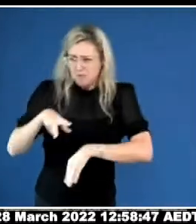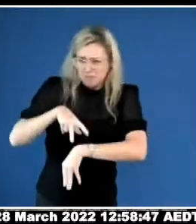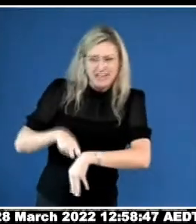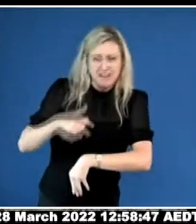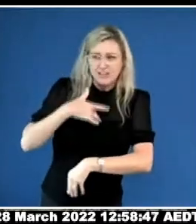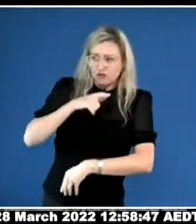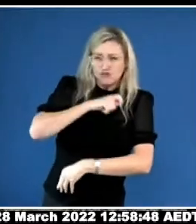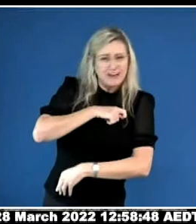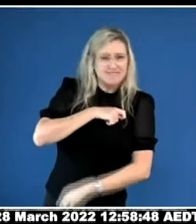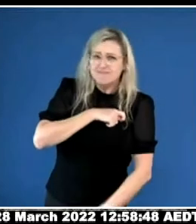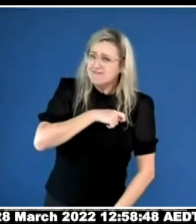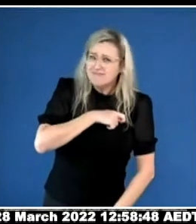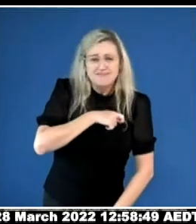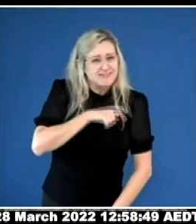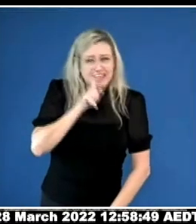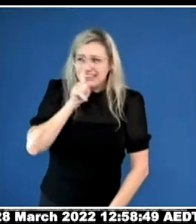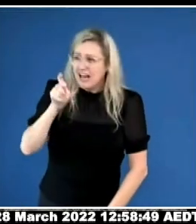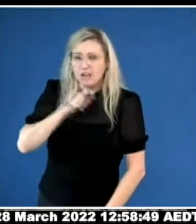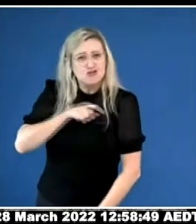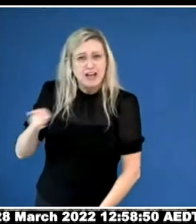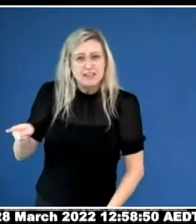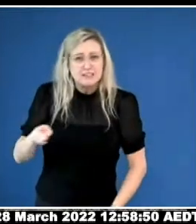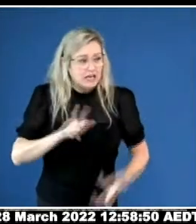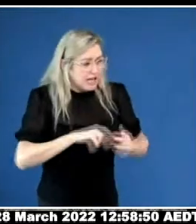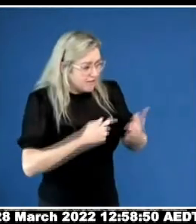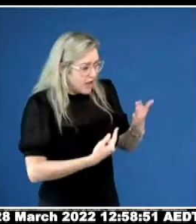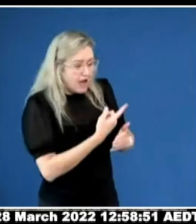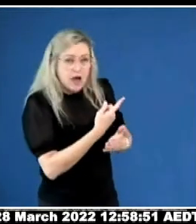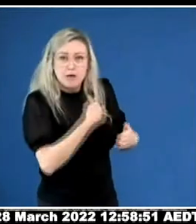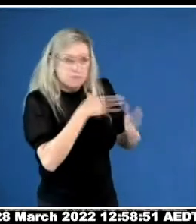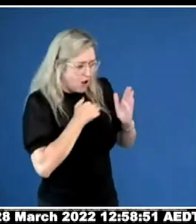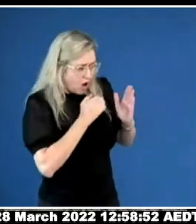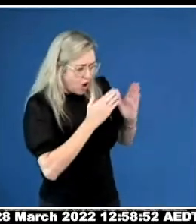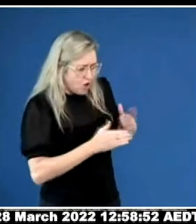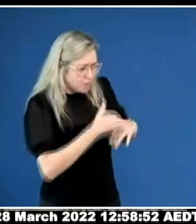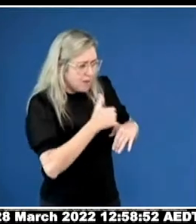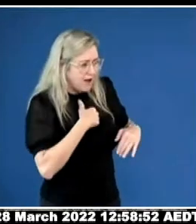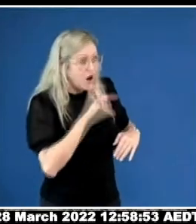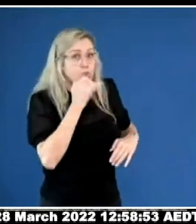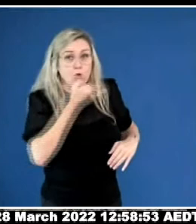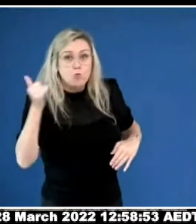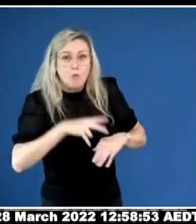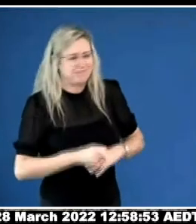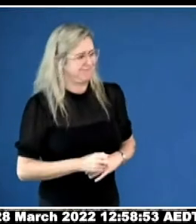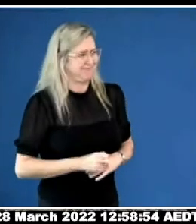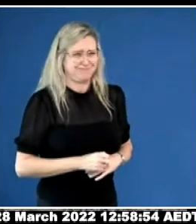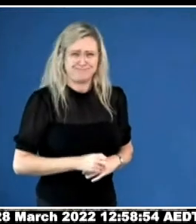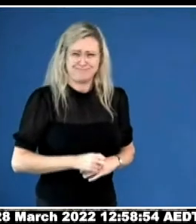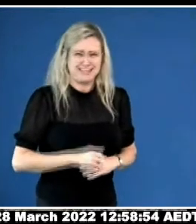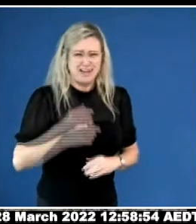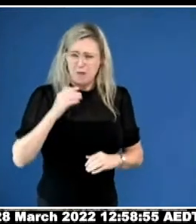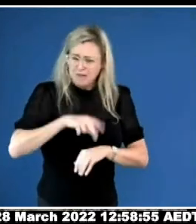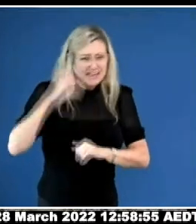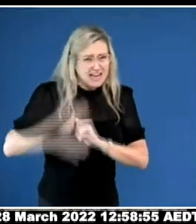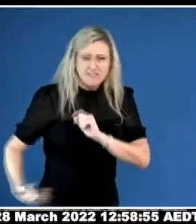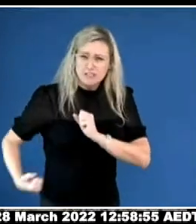They were not a place that I would run to because they were not somebody that I felt was ever on my side or was ever going to be on my